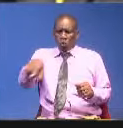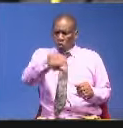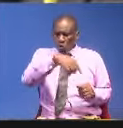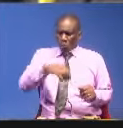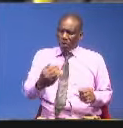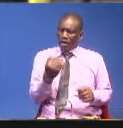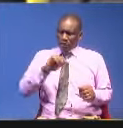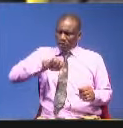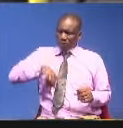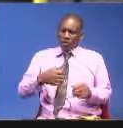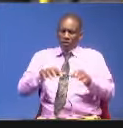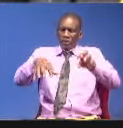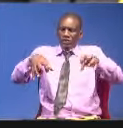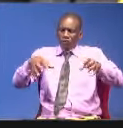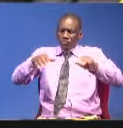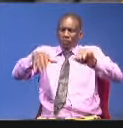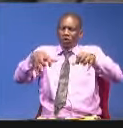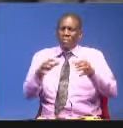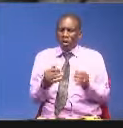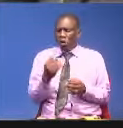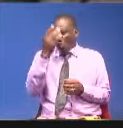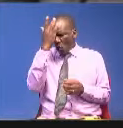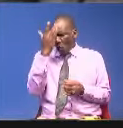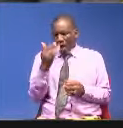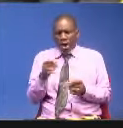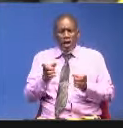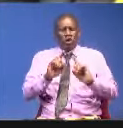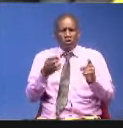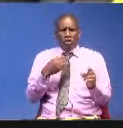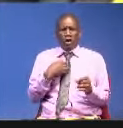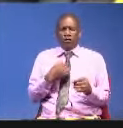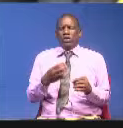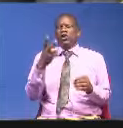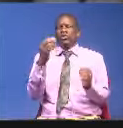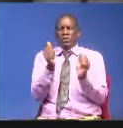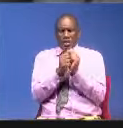ourselves as farmers, why don't we have the